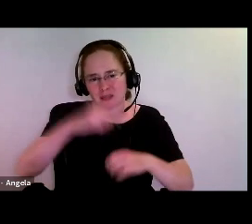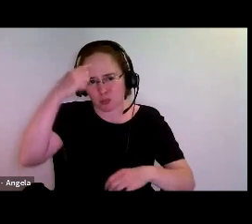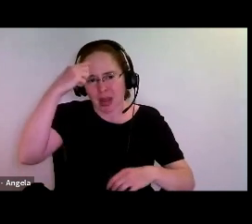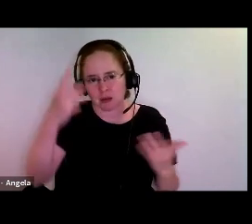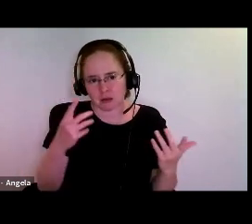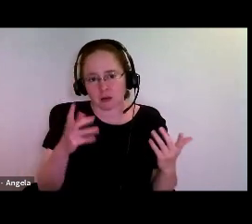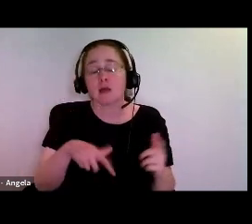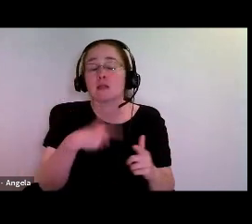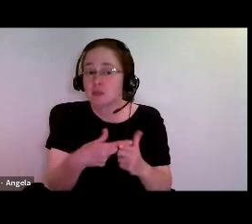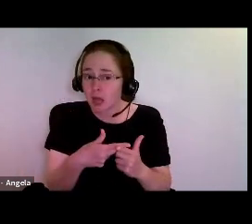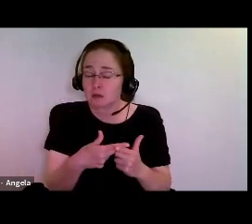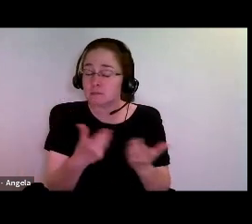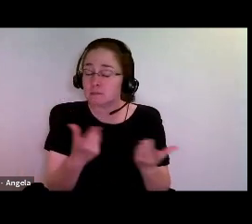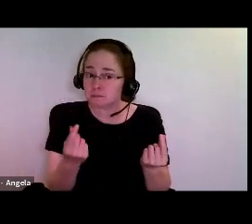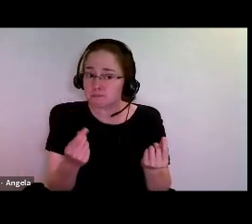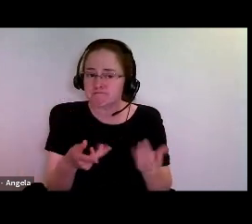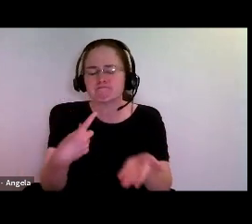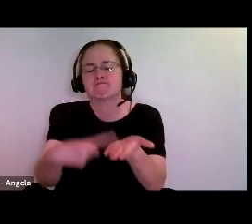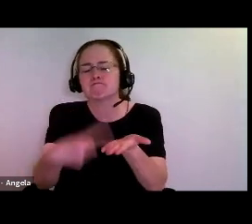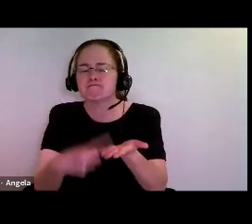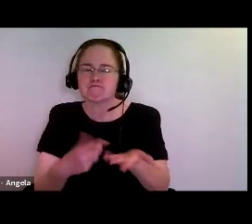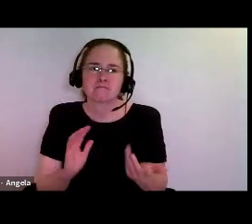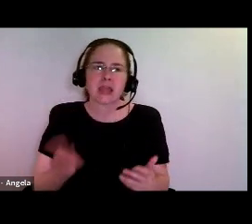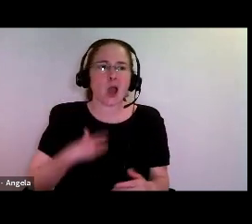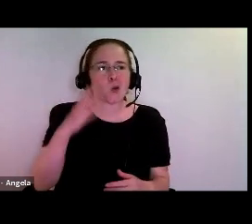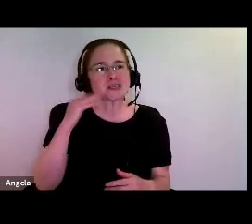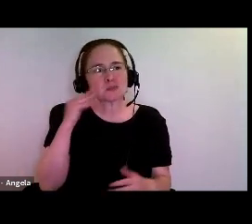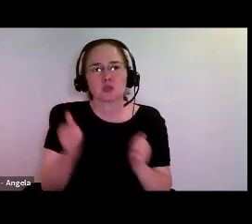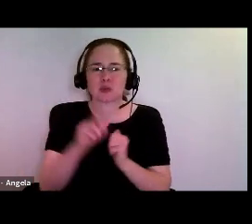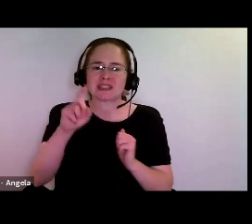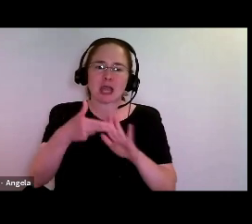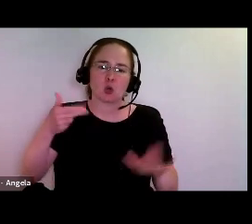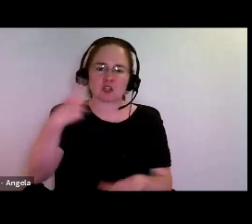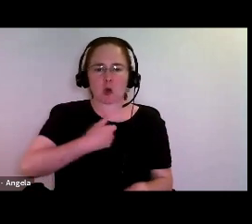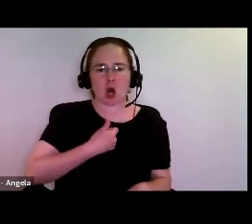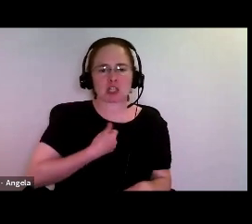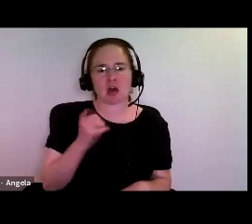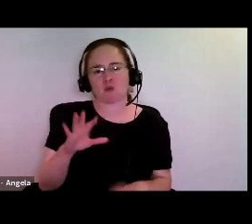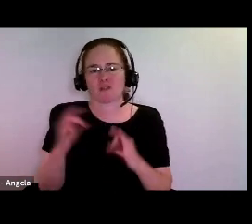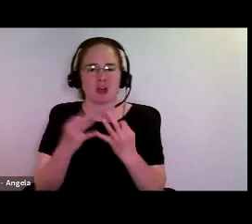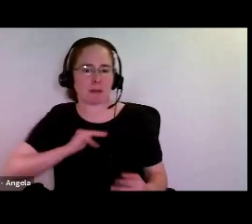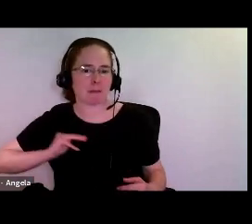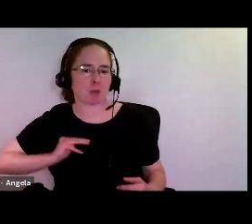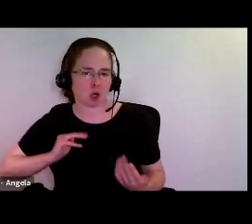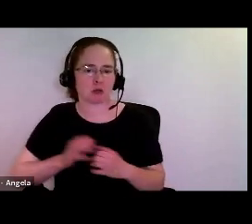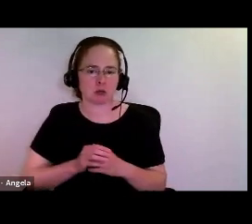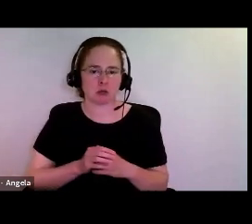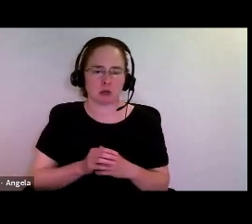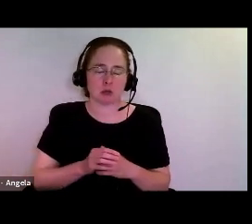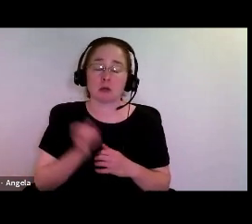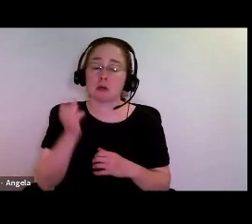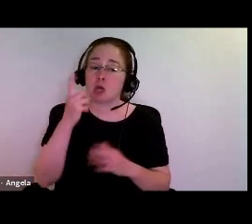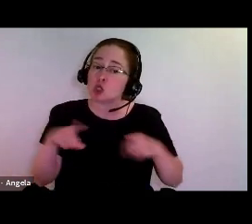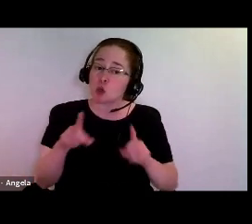stop and talk about how it was when we got a diagnosis for ourselves or for our loved one. So all throughout